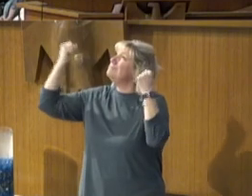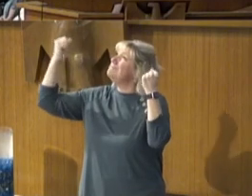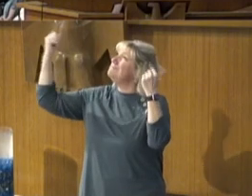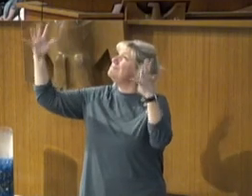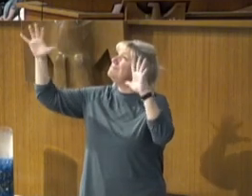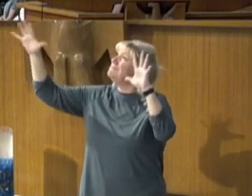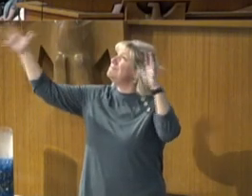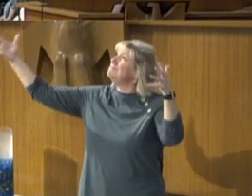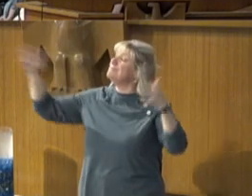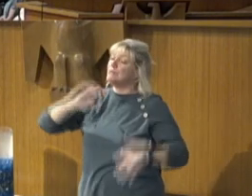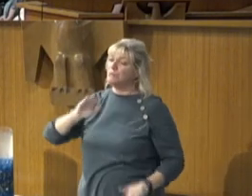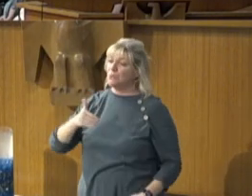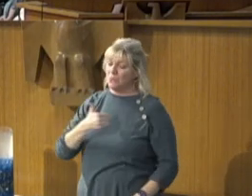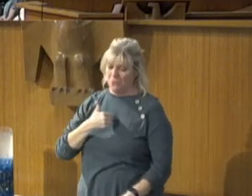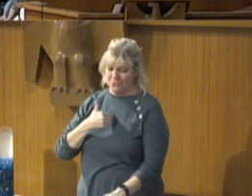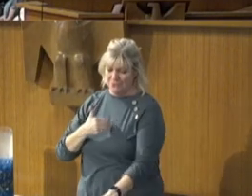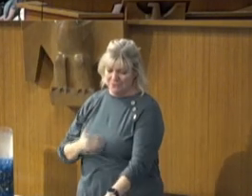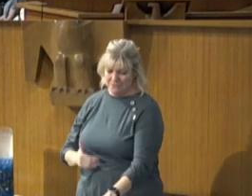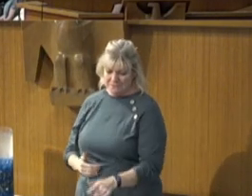souls.